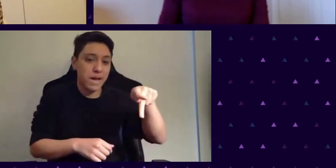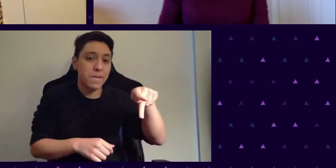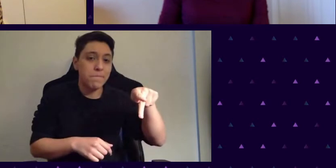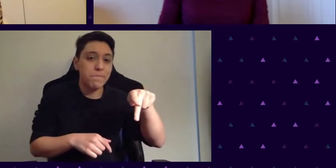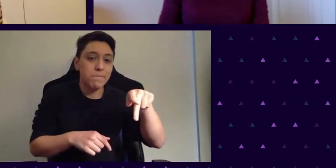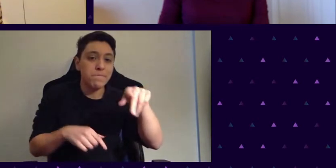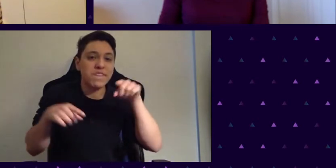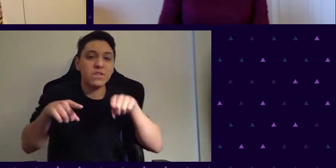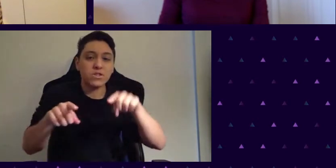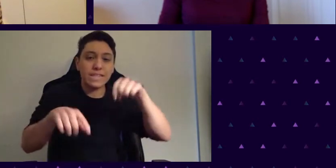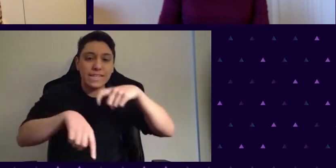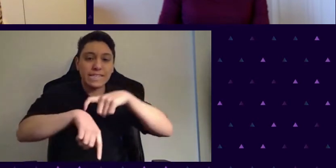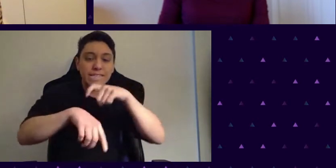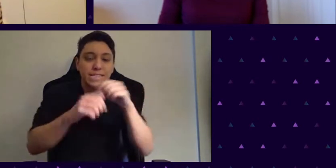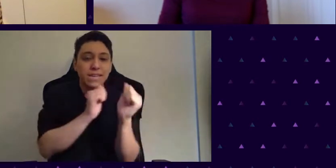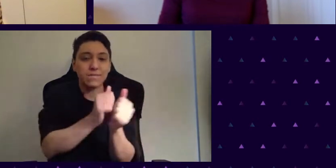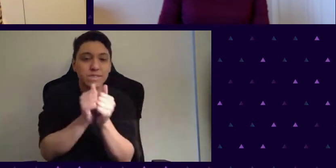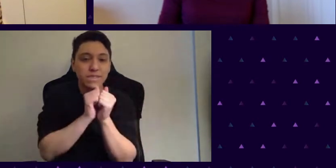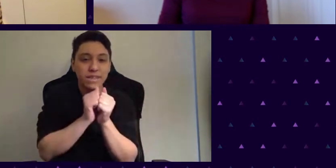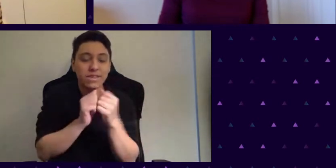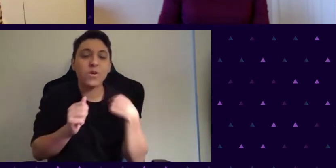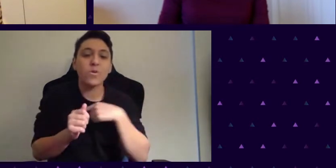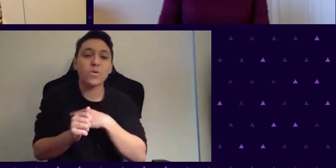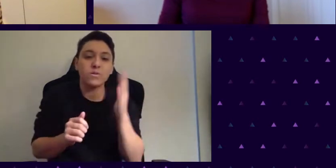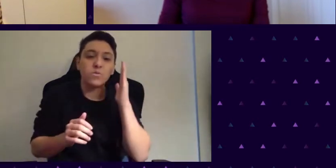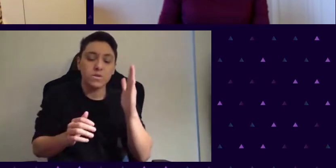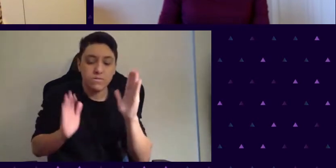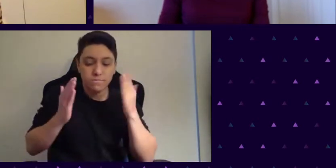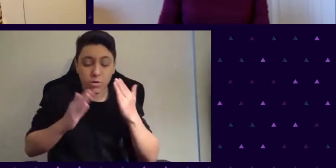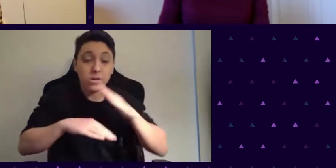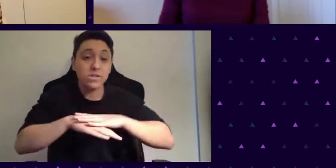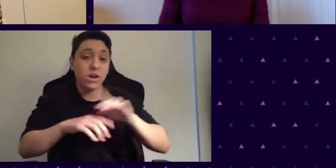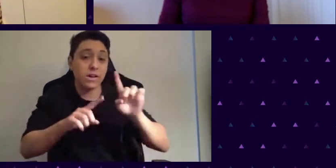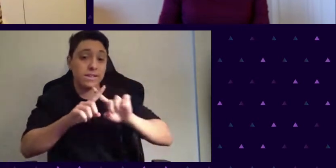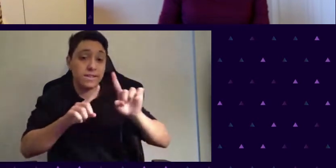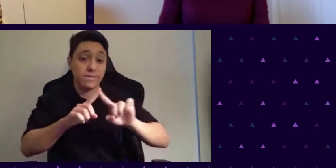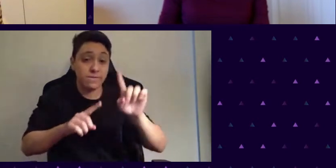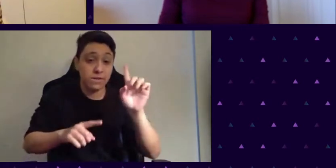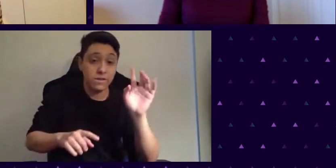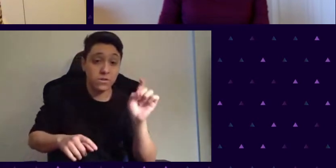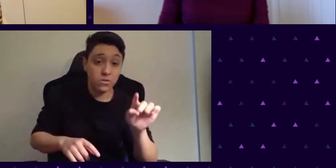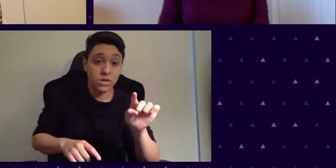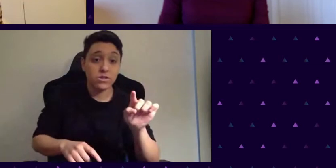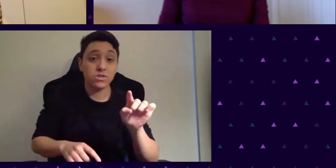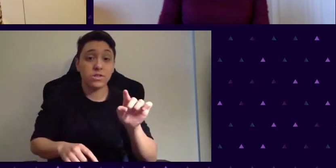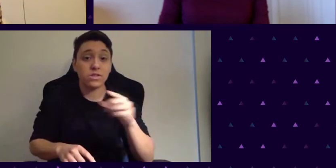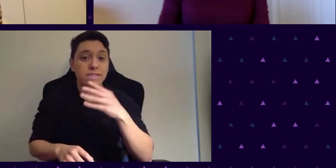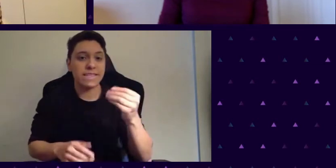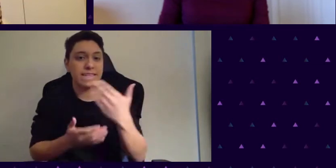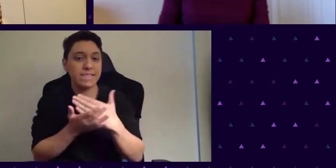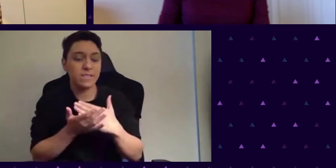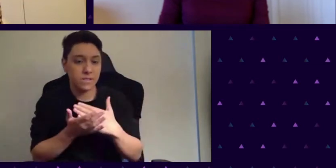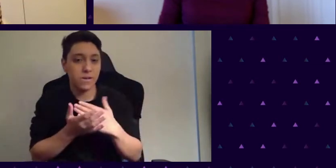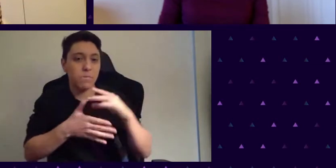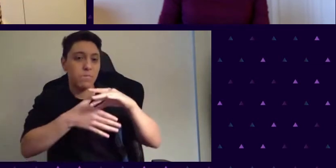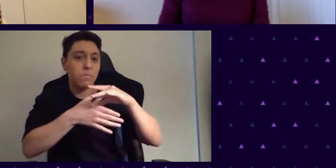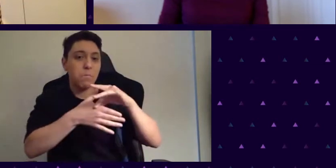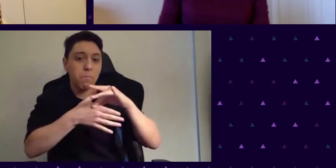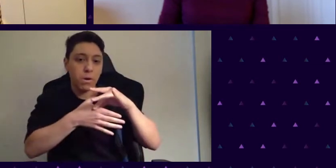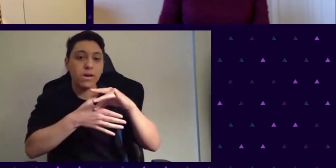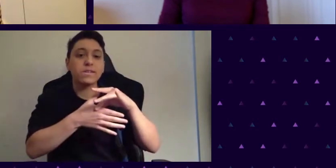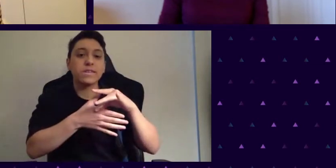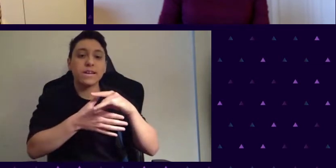together today, as we ground into questions, as we ground into some some context in which we're